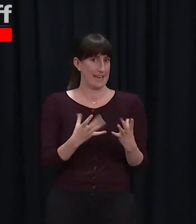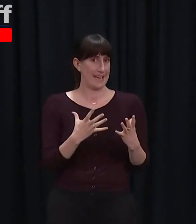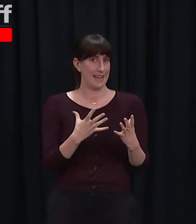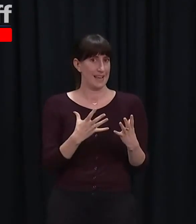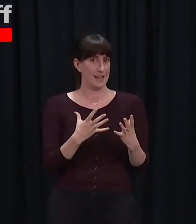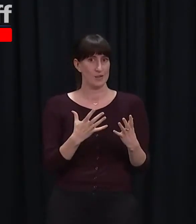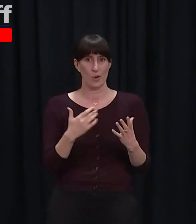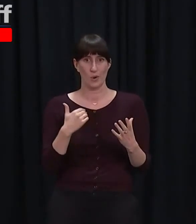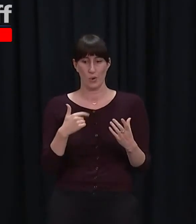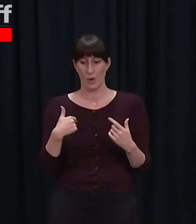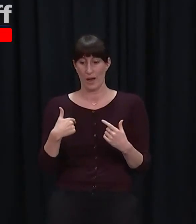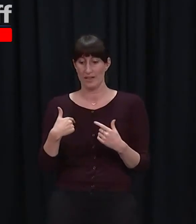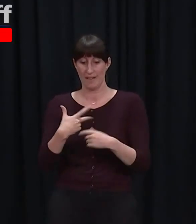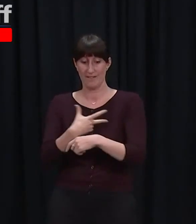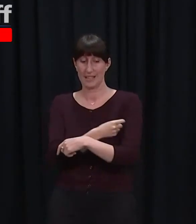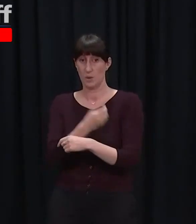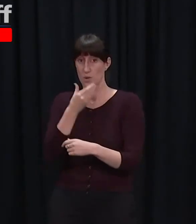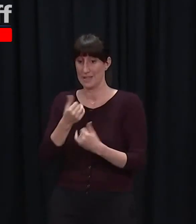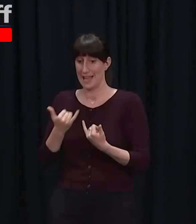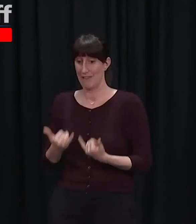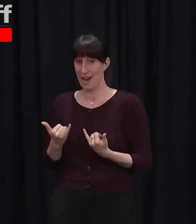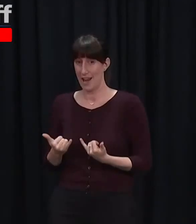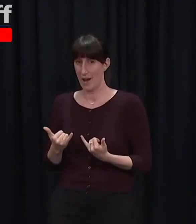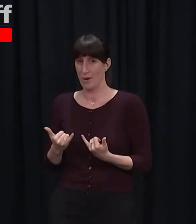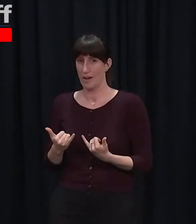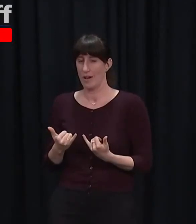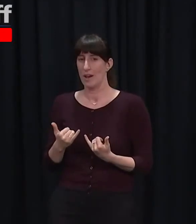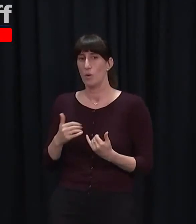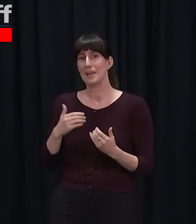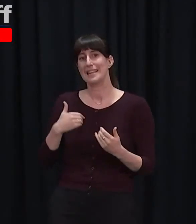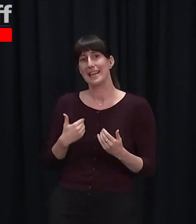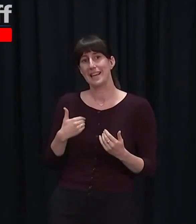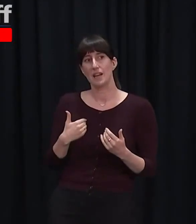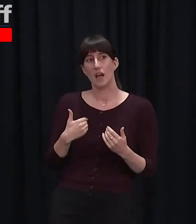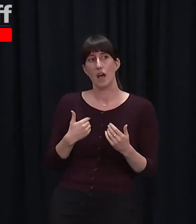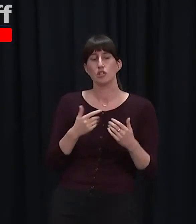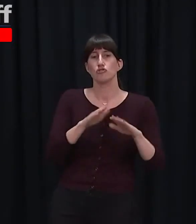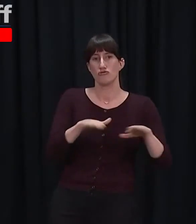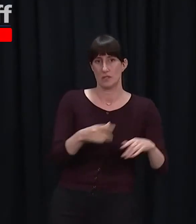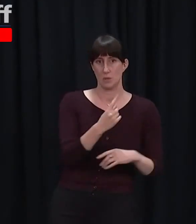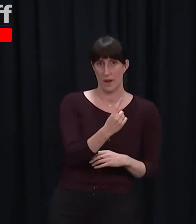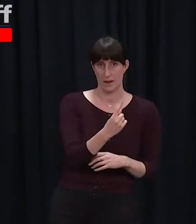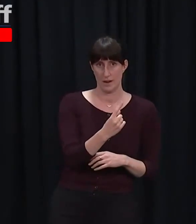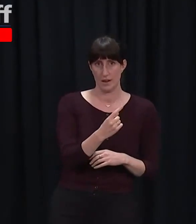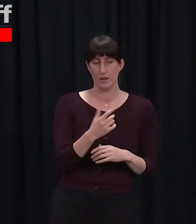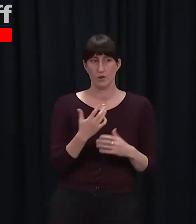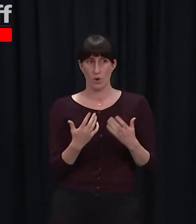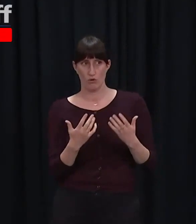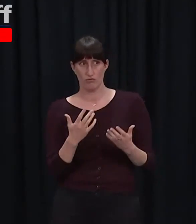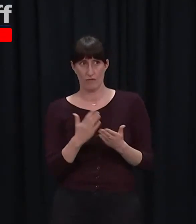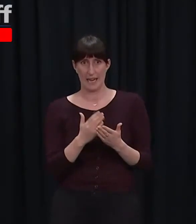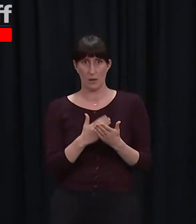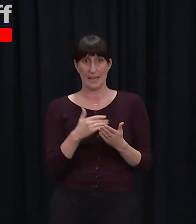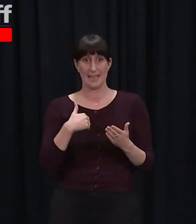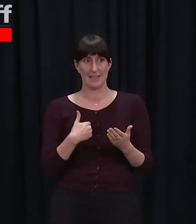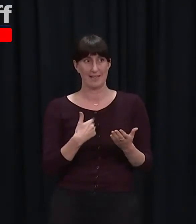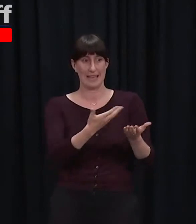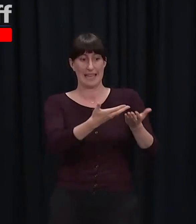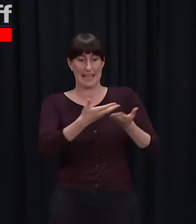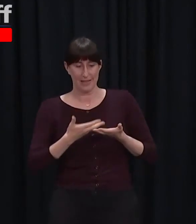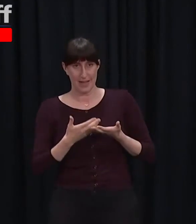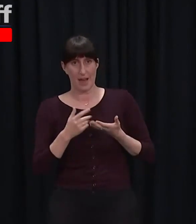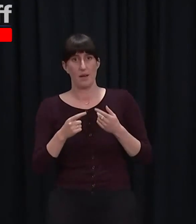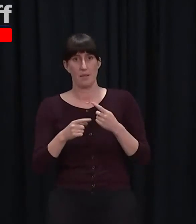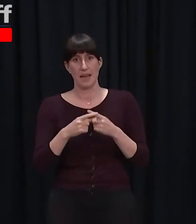an important part of the consideration of both the approval process here and then the timing of when we can roll out the vaccine. Minister,